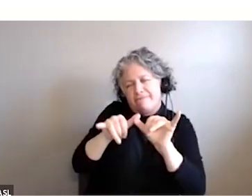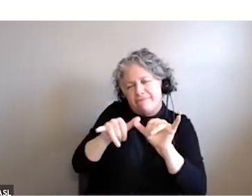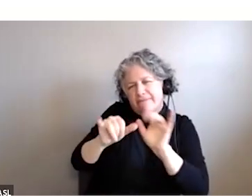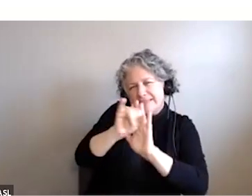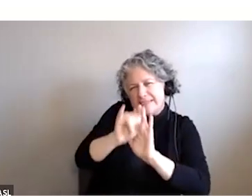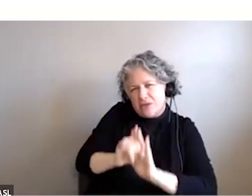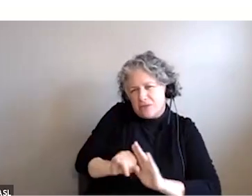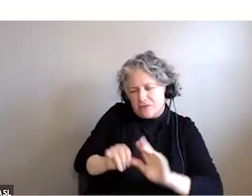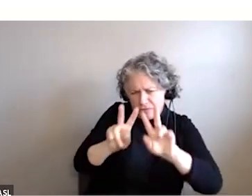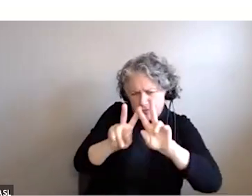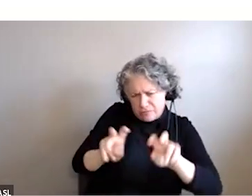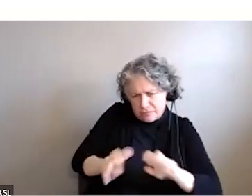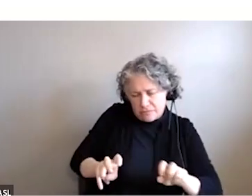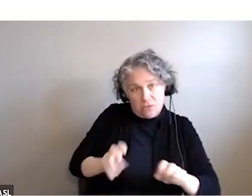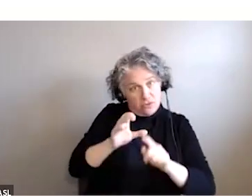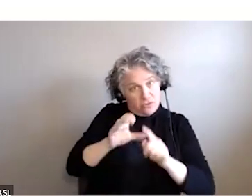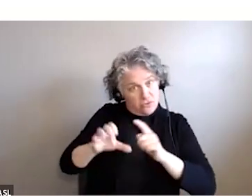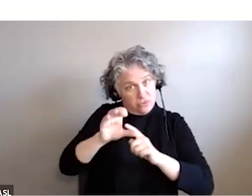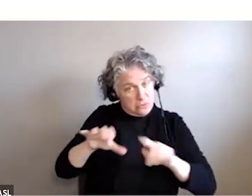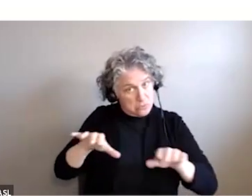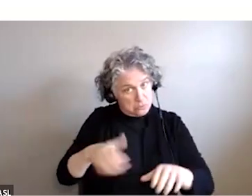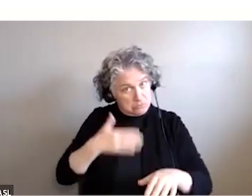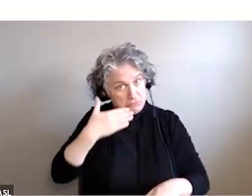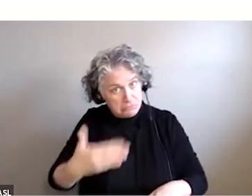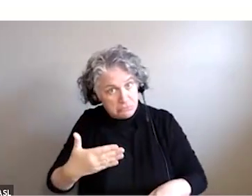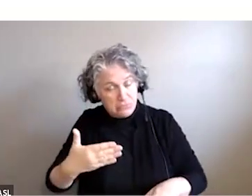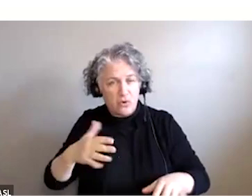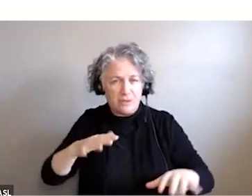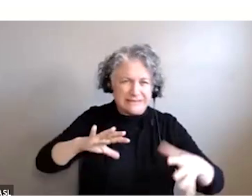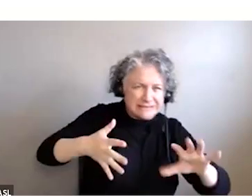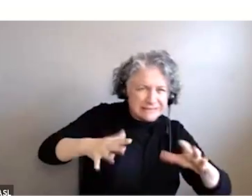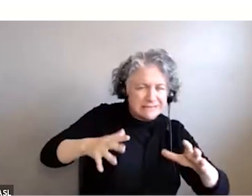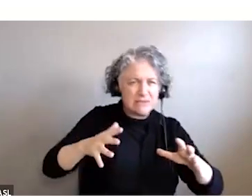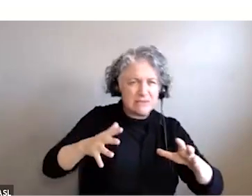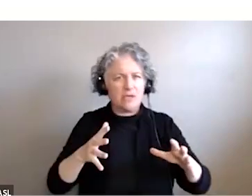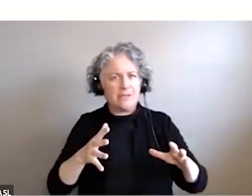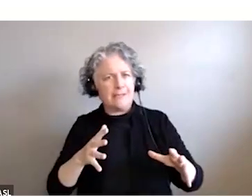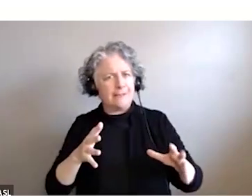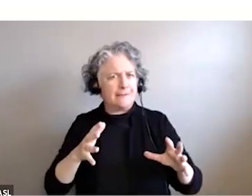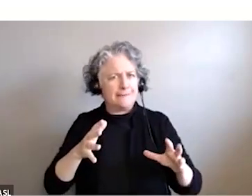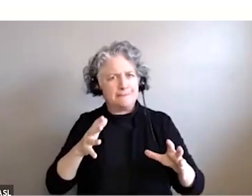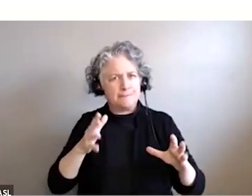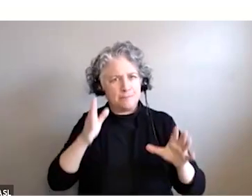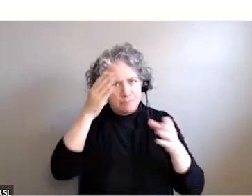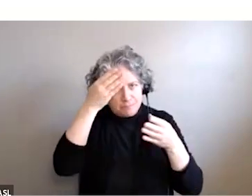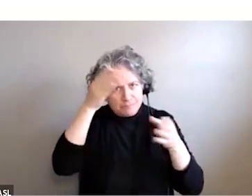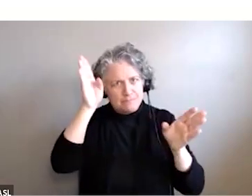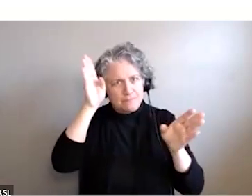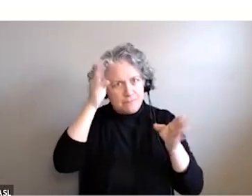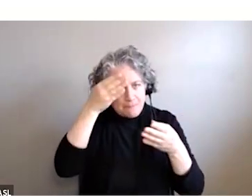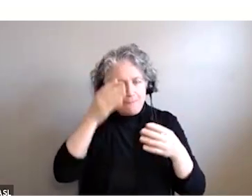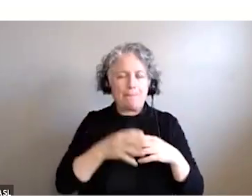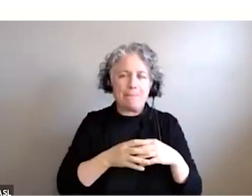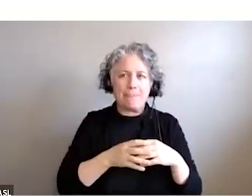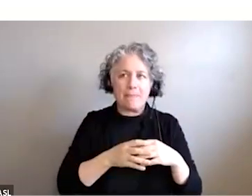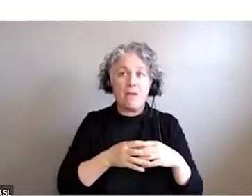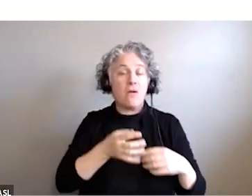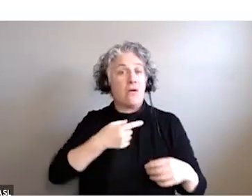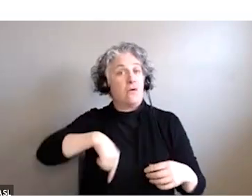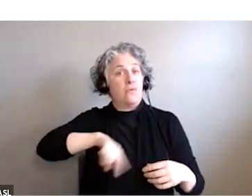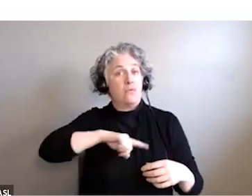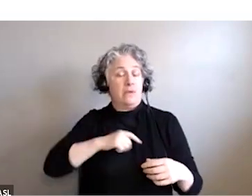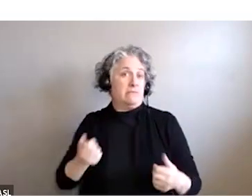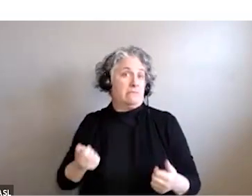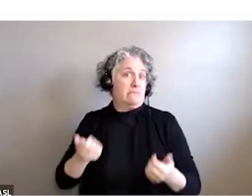get a sense of how is the culture doing at that organization. So some of the things that we then might